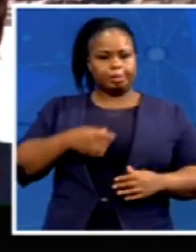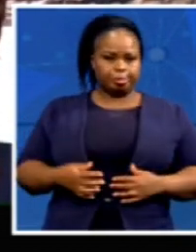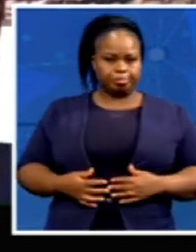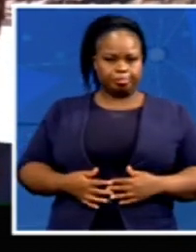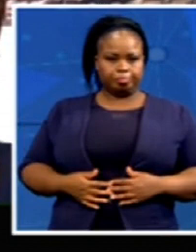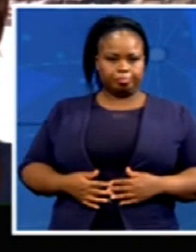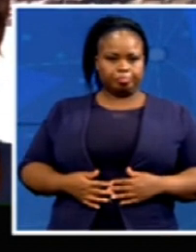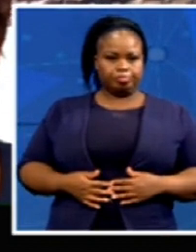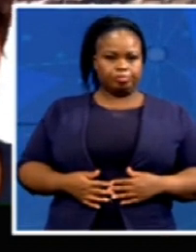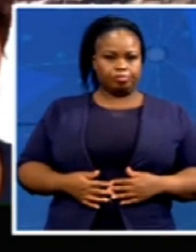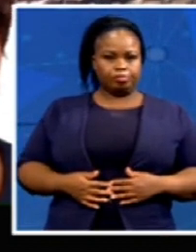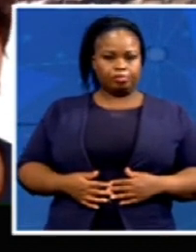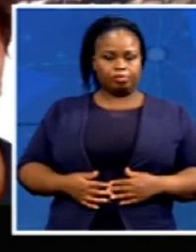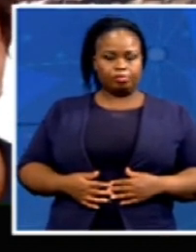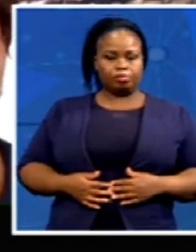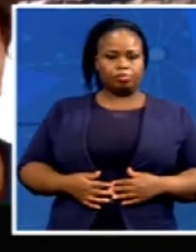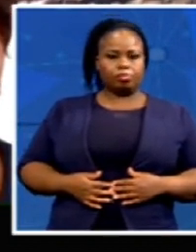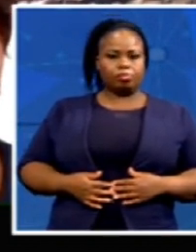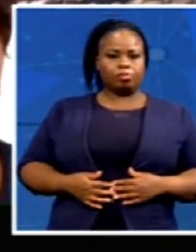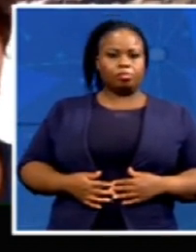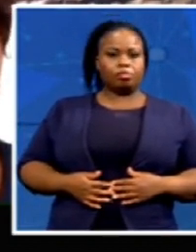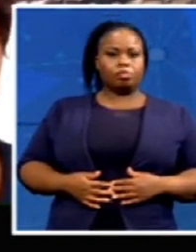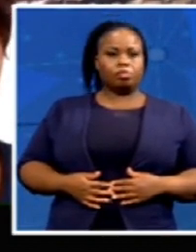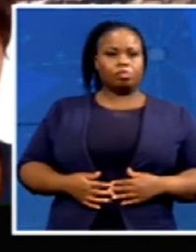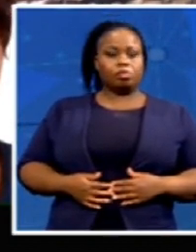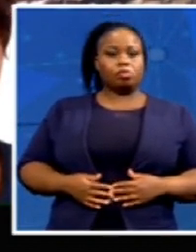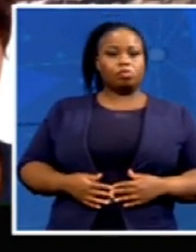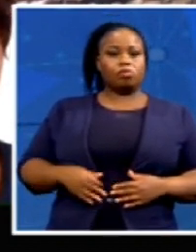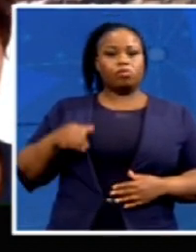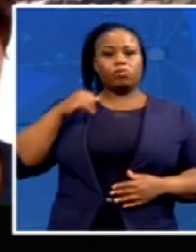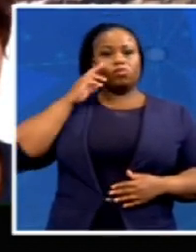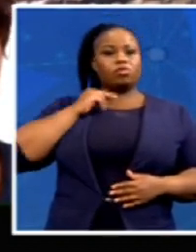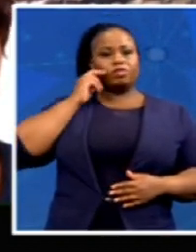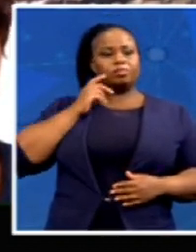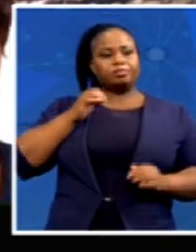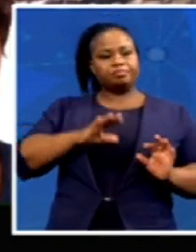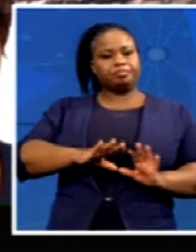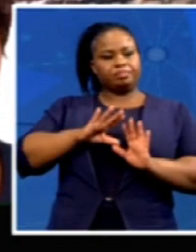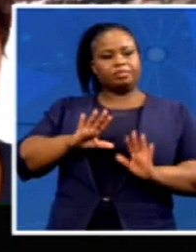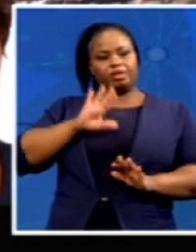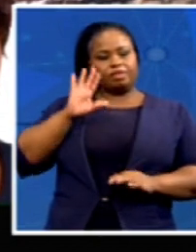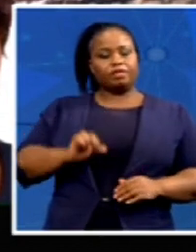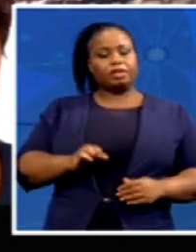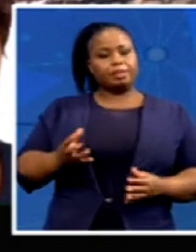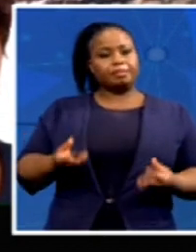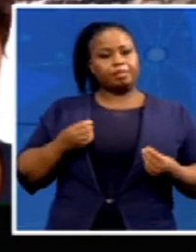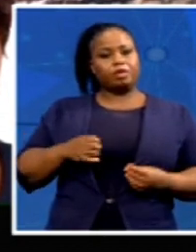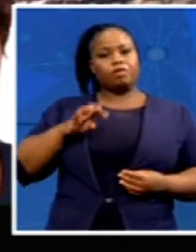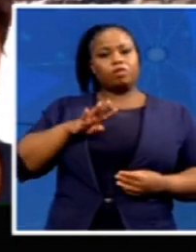24th of November, the continent has received a total of 403 million doses of COVID